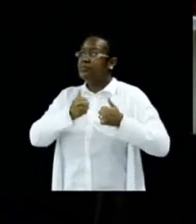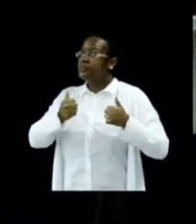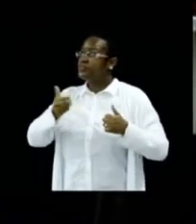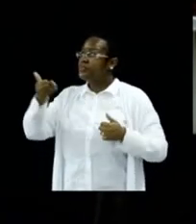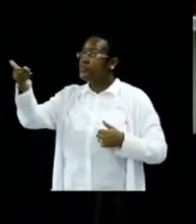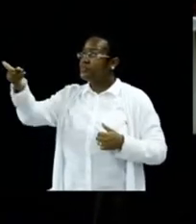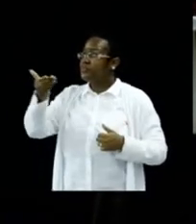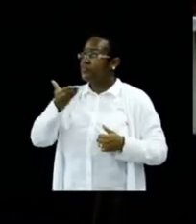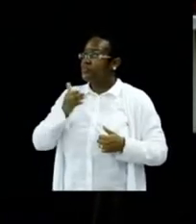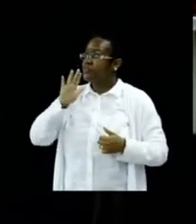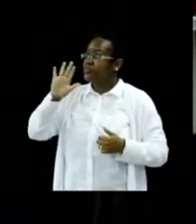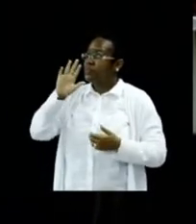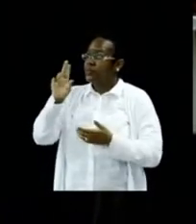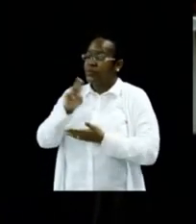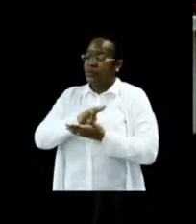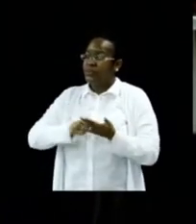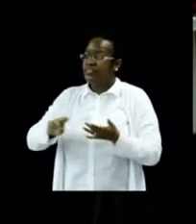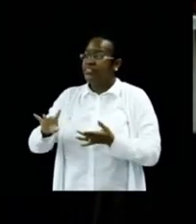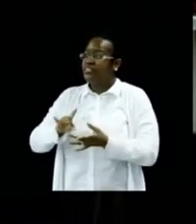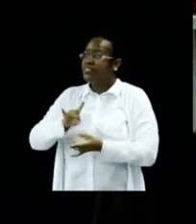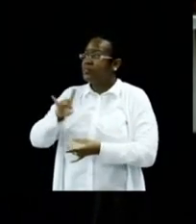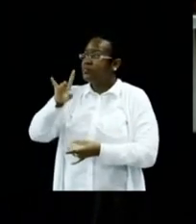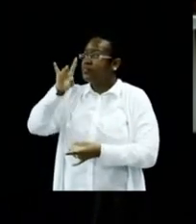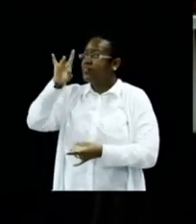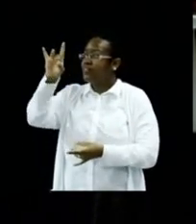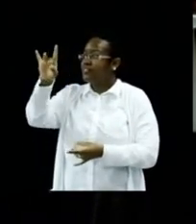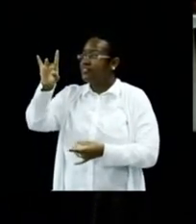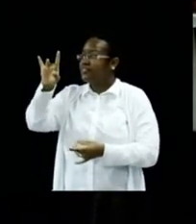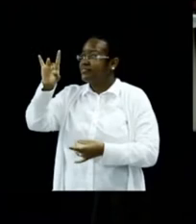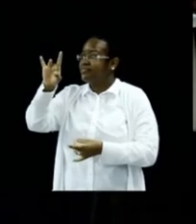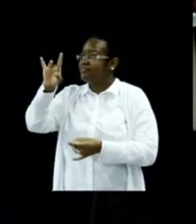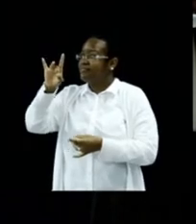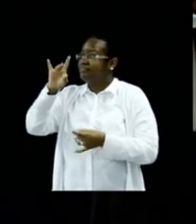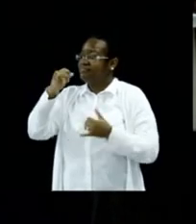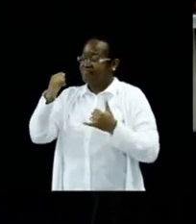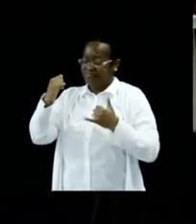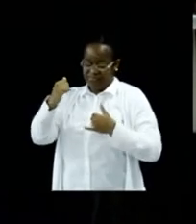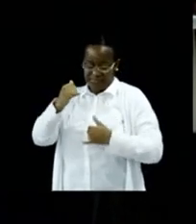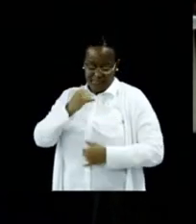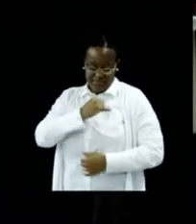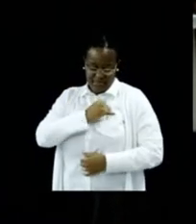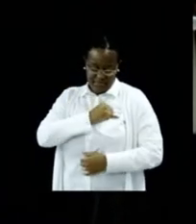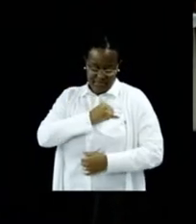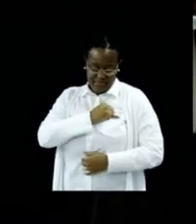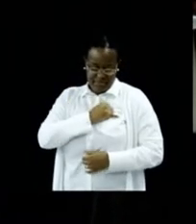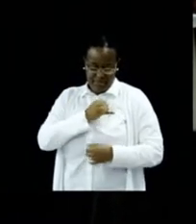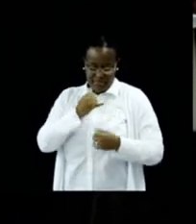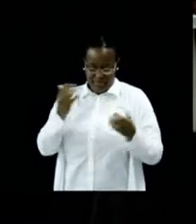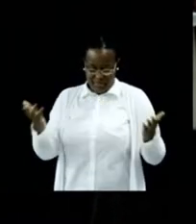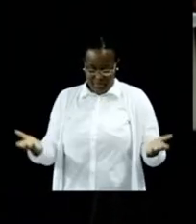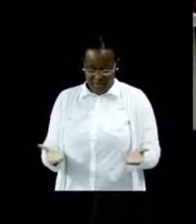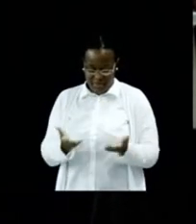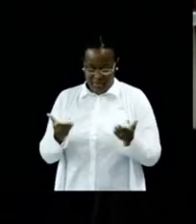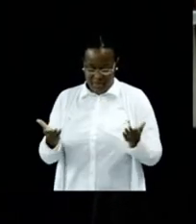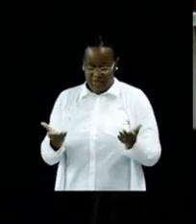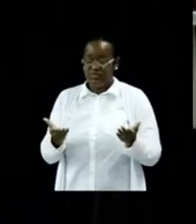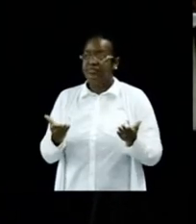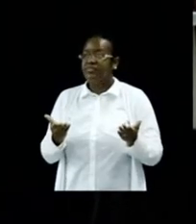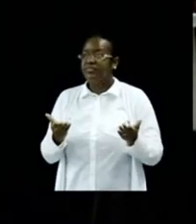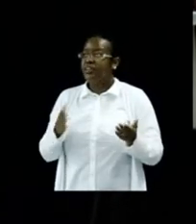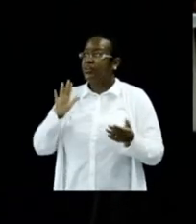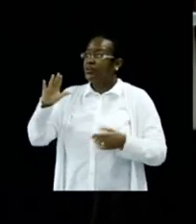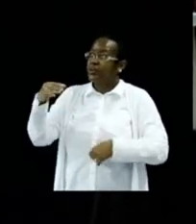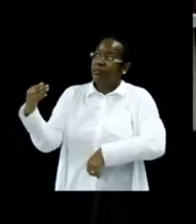your Holy Spirit to be ever present among us. It is in the